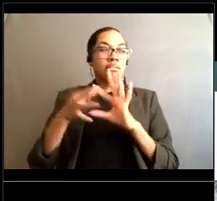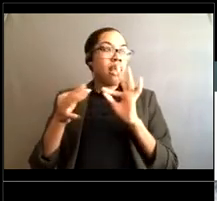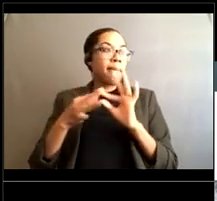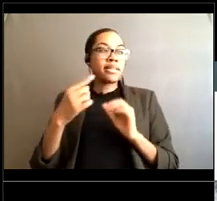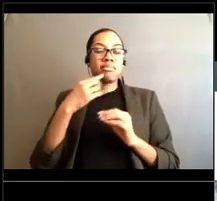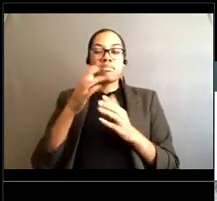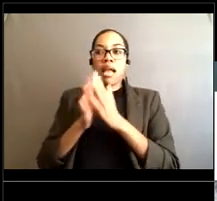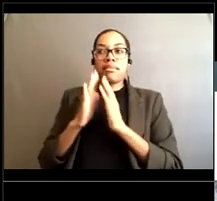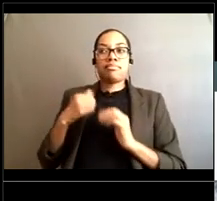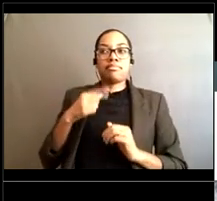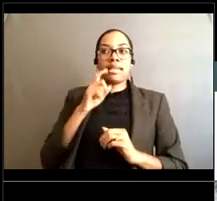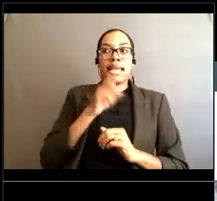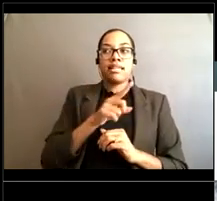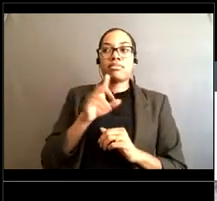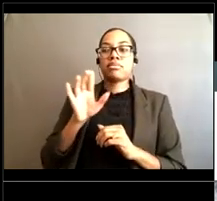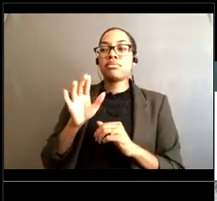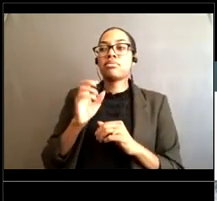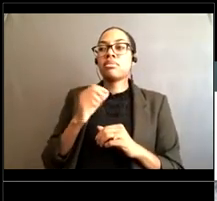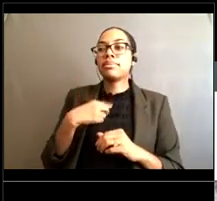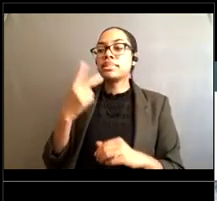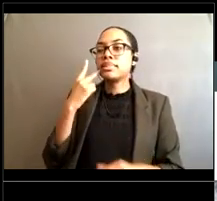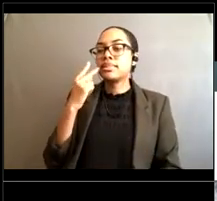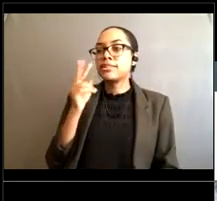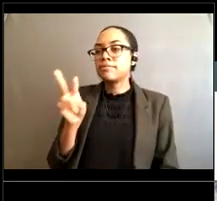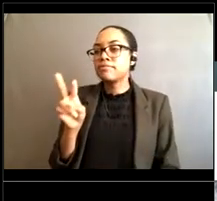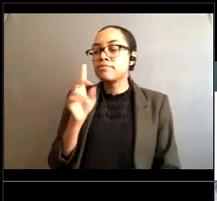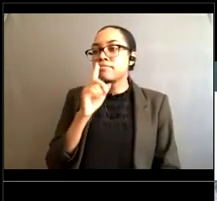to see if I I could ask it and get it answered, but um